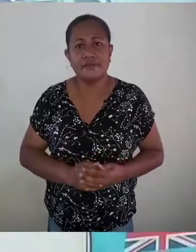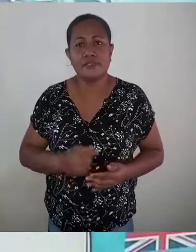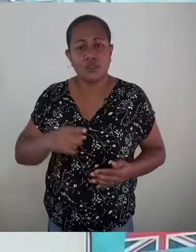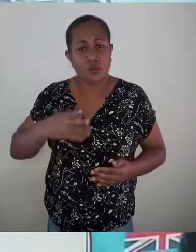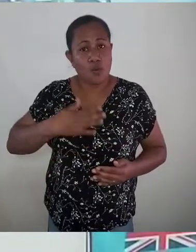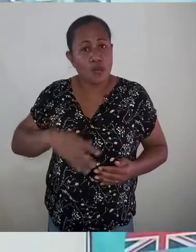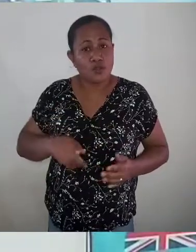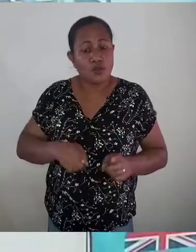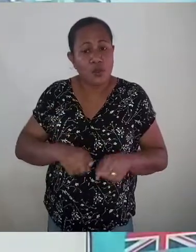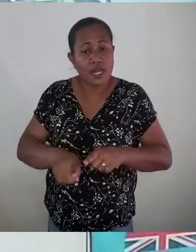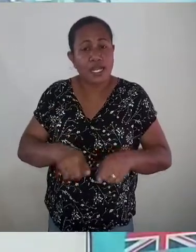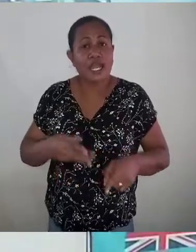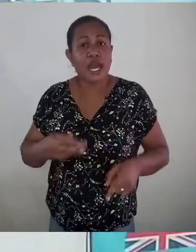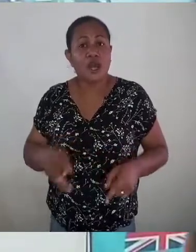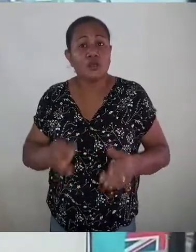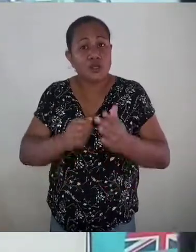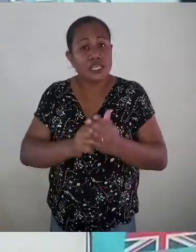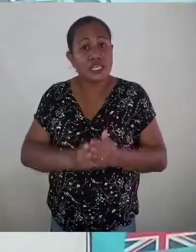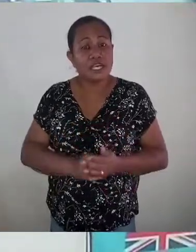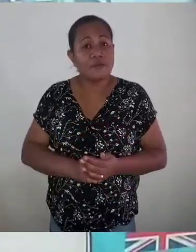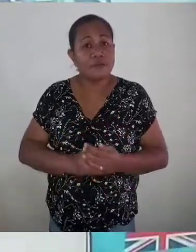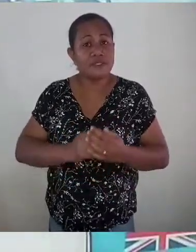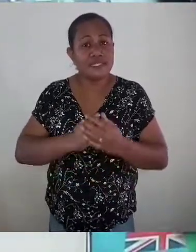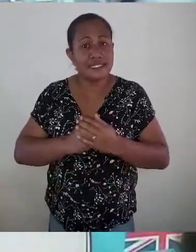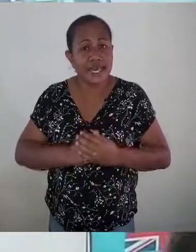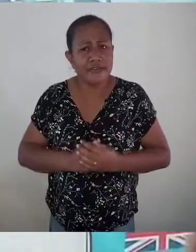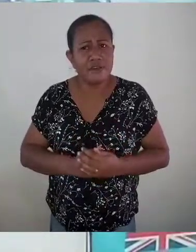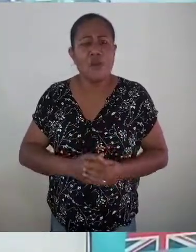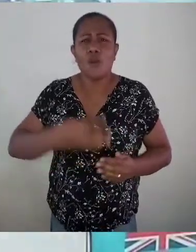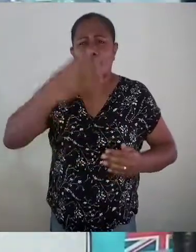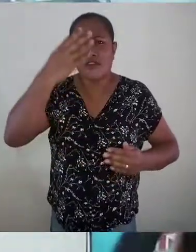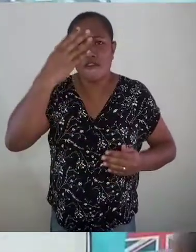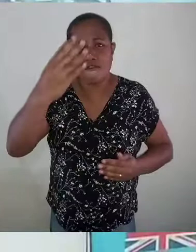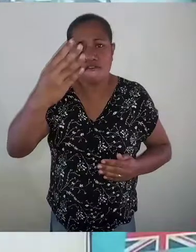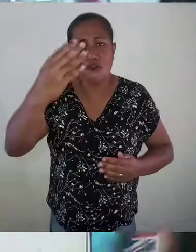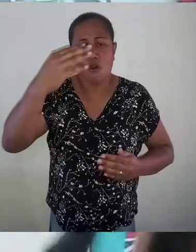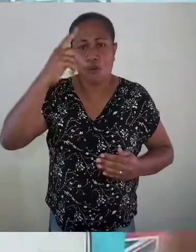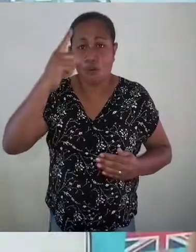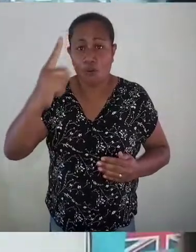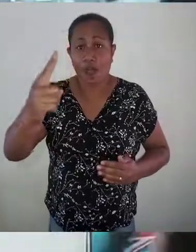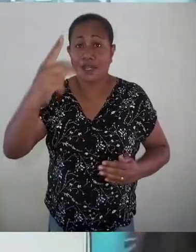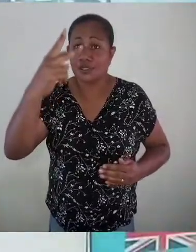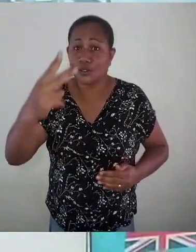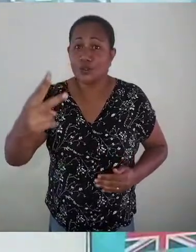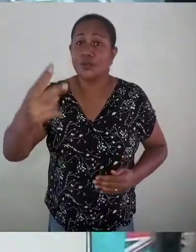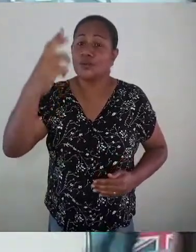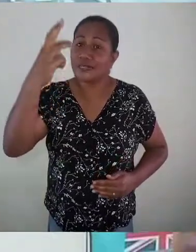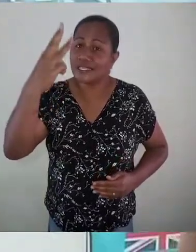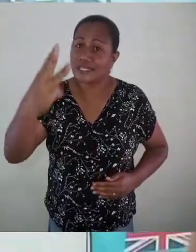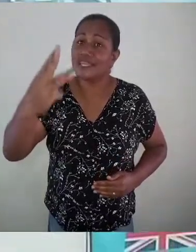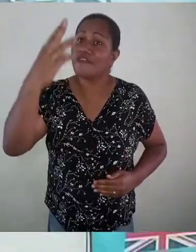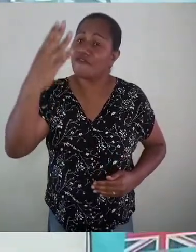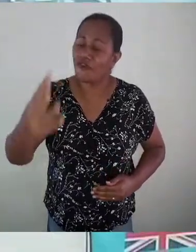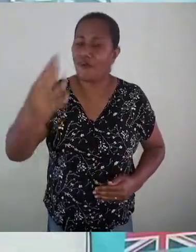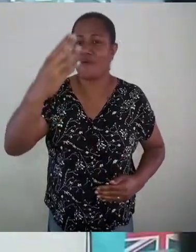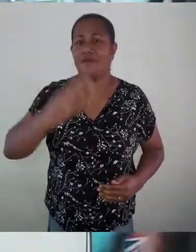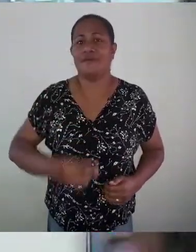safe? It only takes four steps. One, two, three, four.